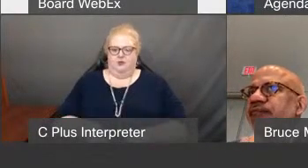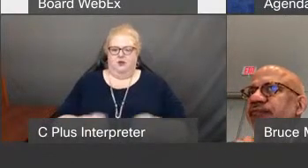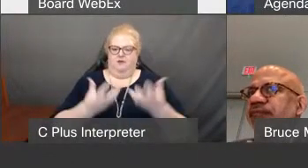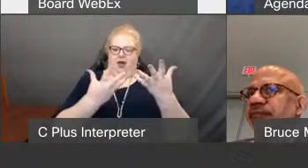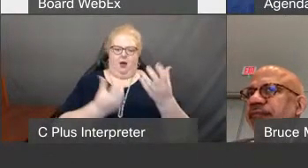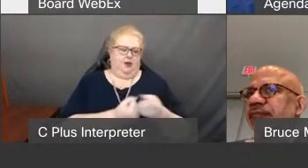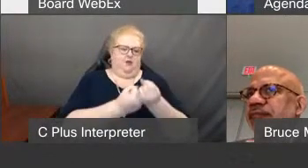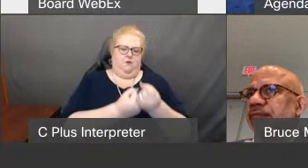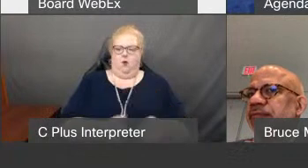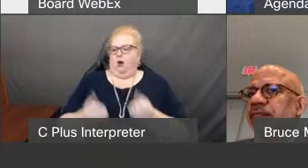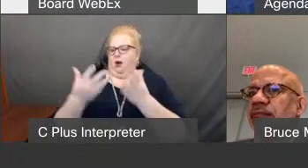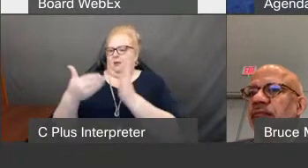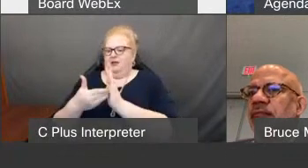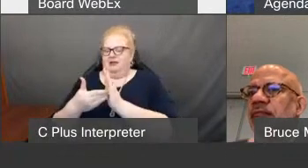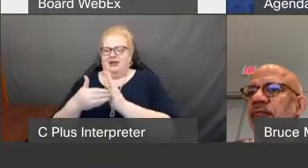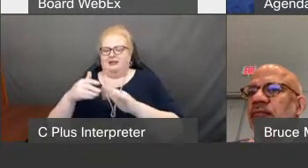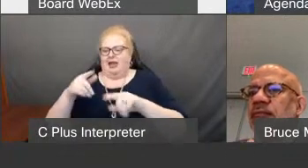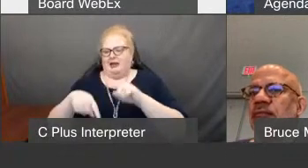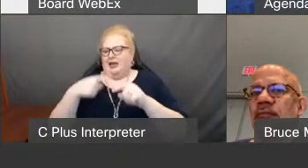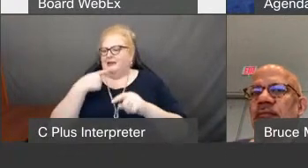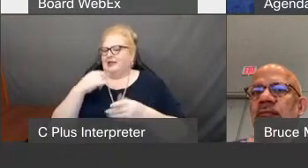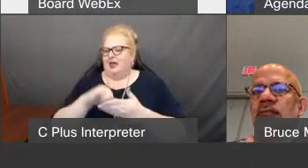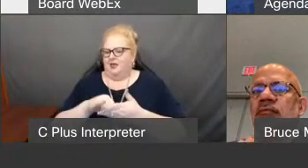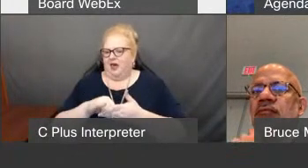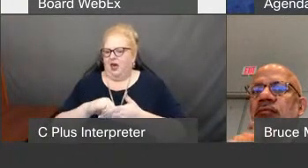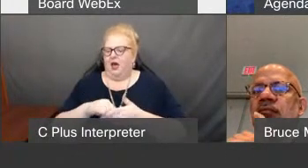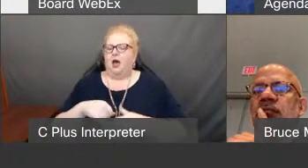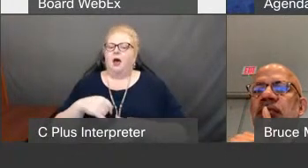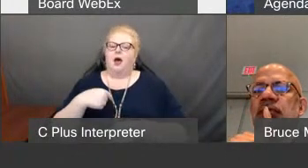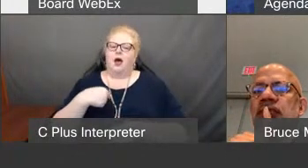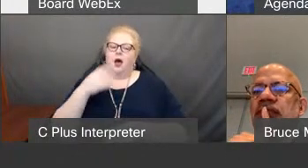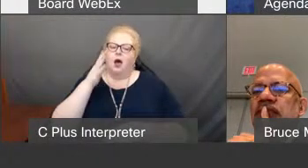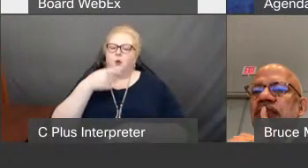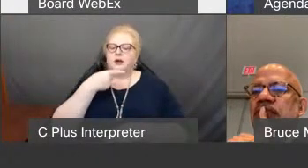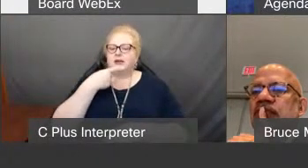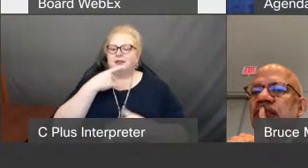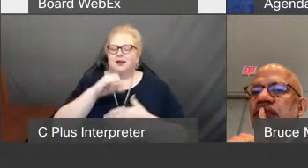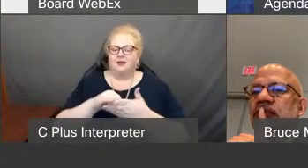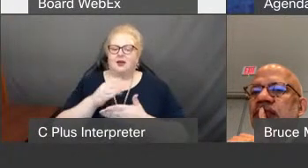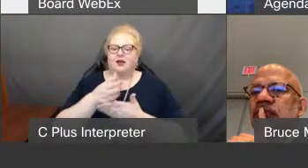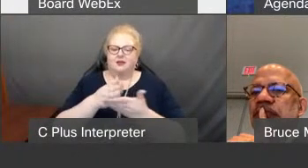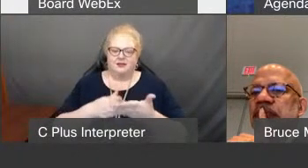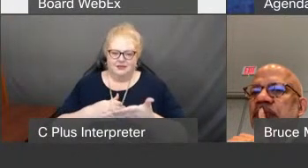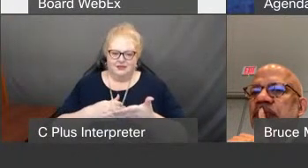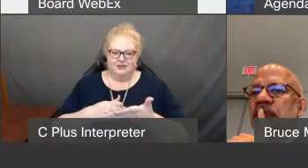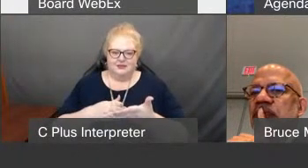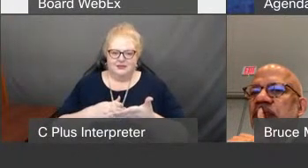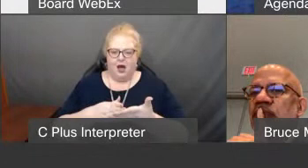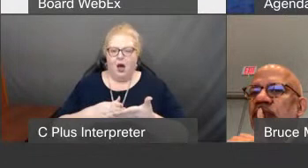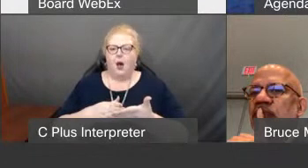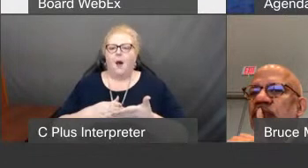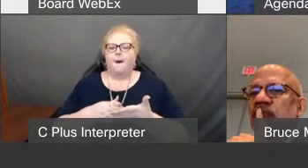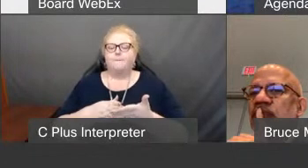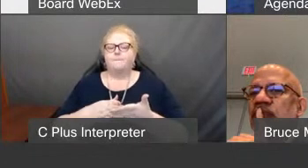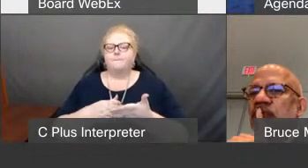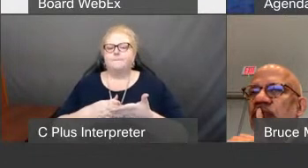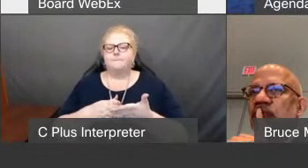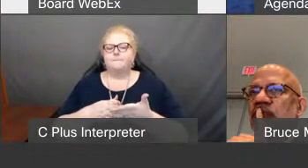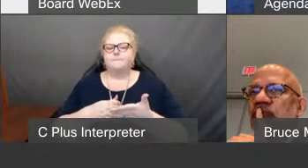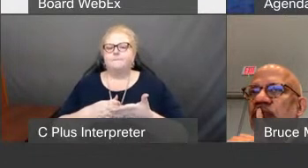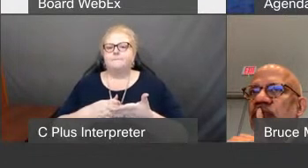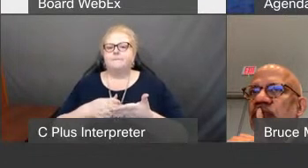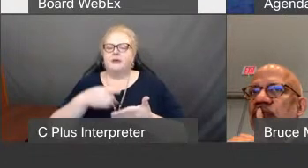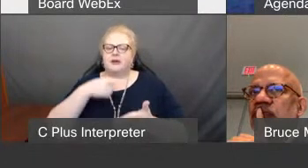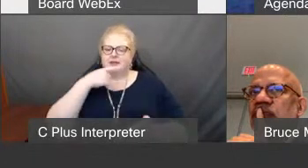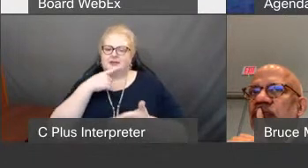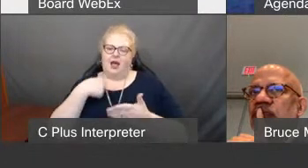liberty of saying my constituents are for this or against that. And I would somewhat disagree with the Honorable Estimable Director Adcock in